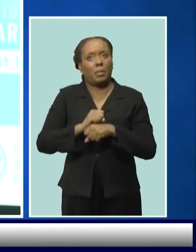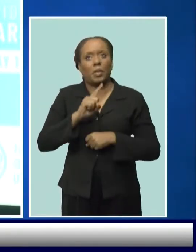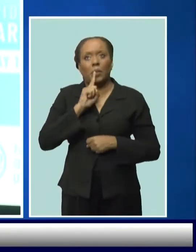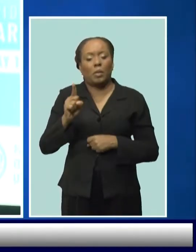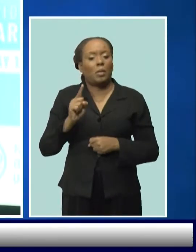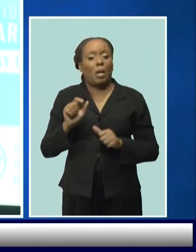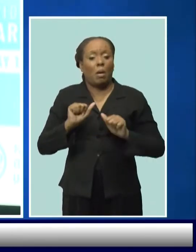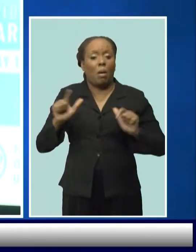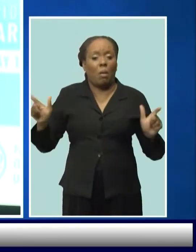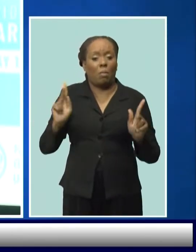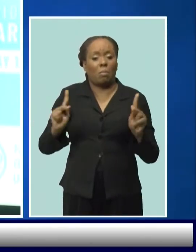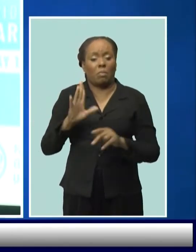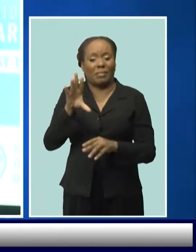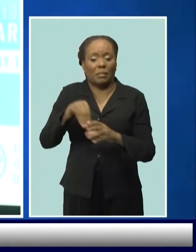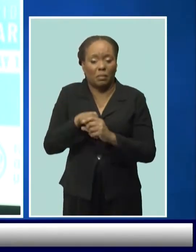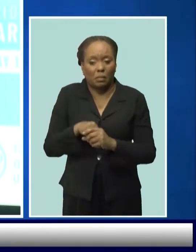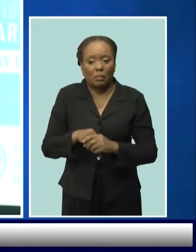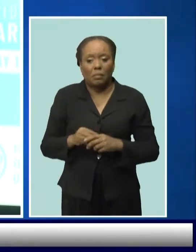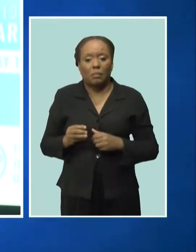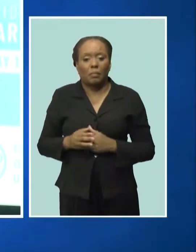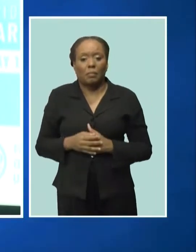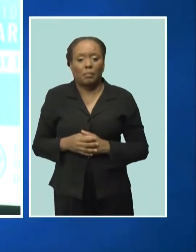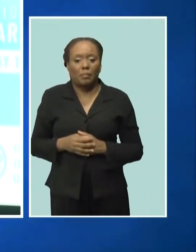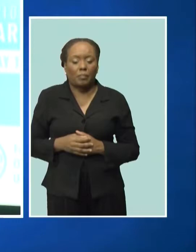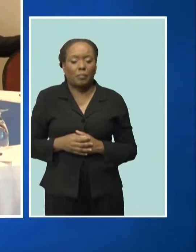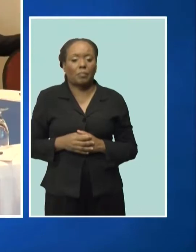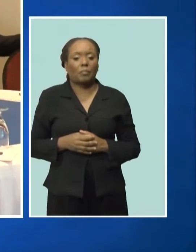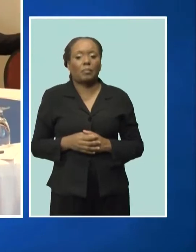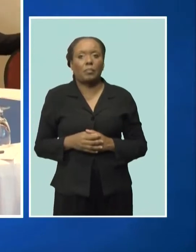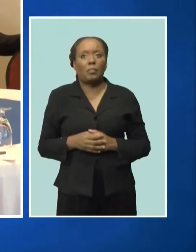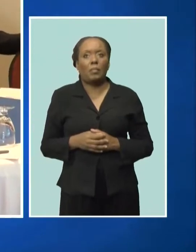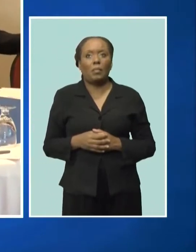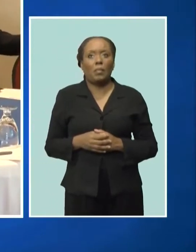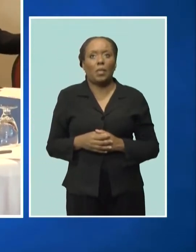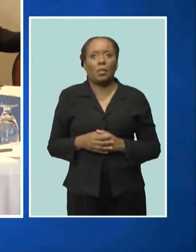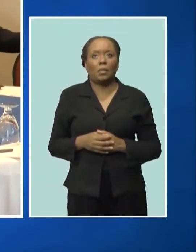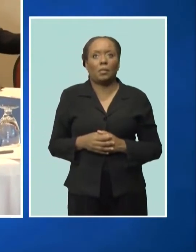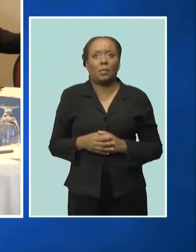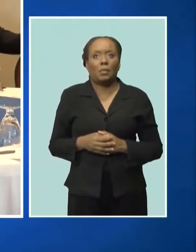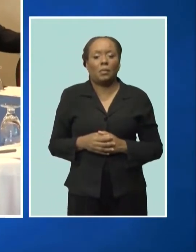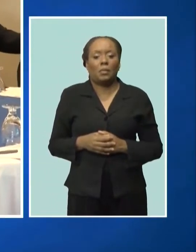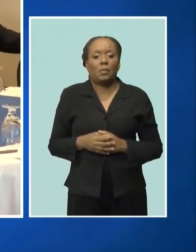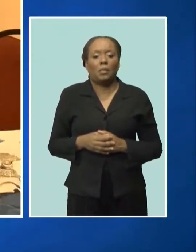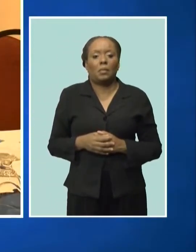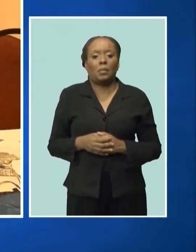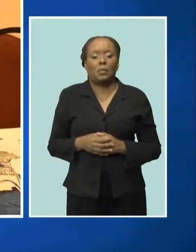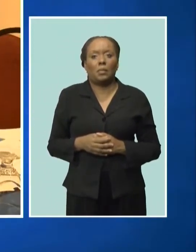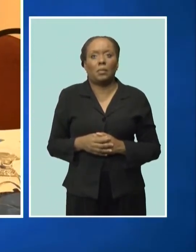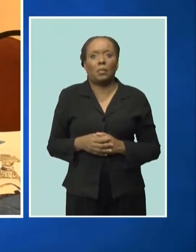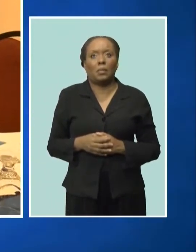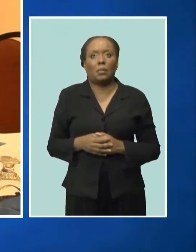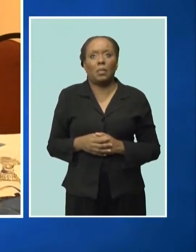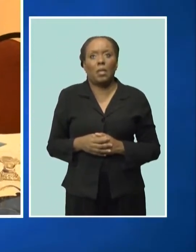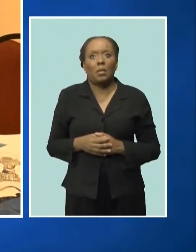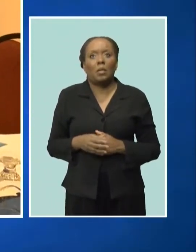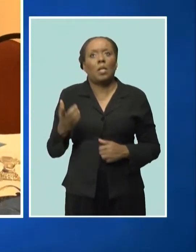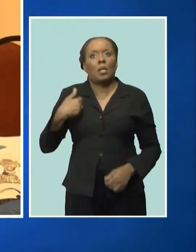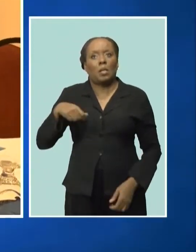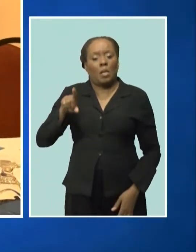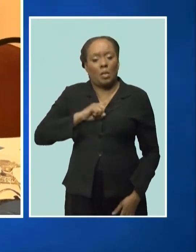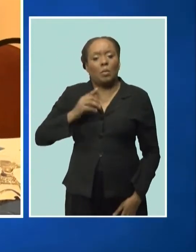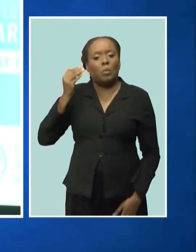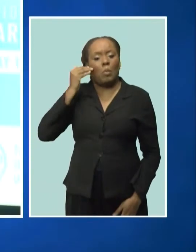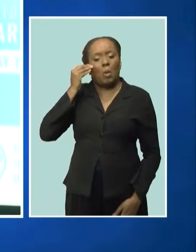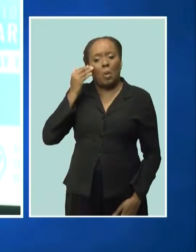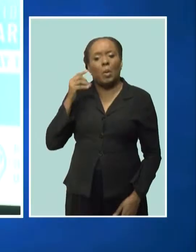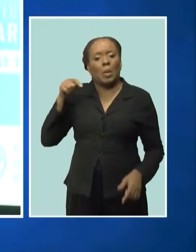left behind. It must be noted that with the impending revision of the NDCs in 2024,